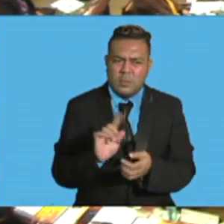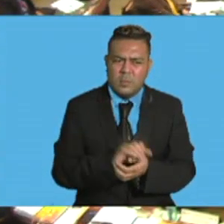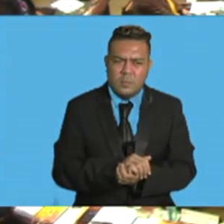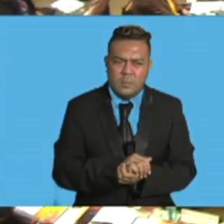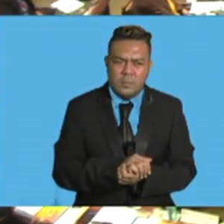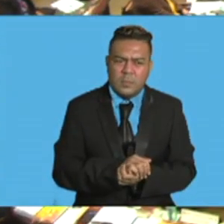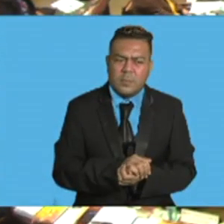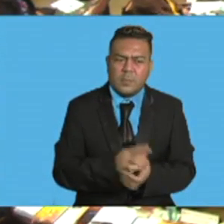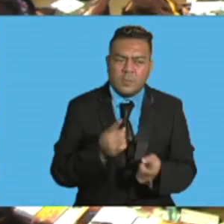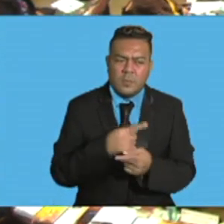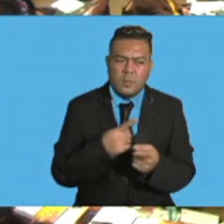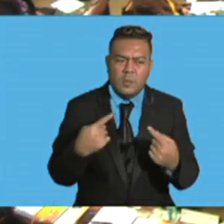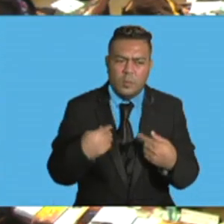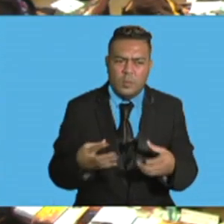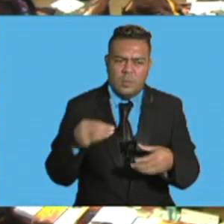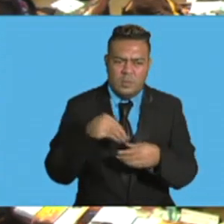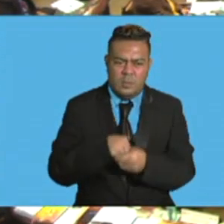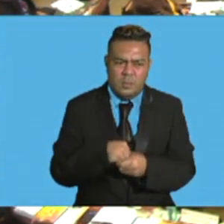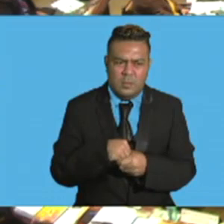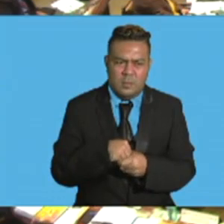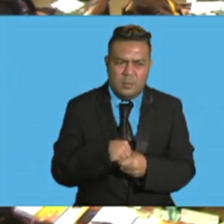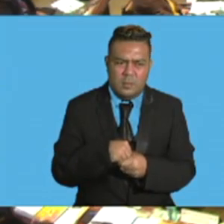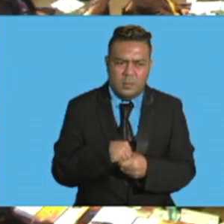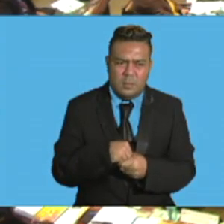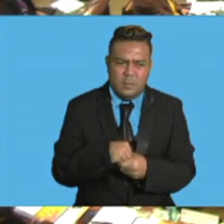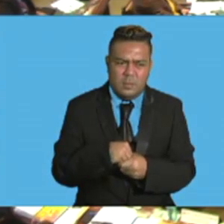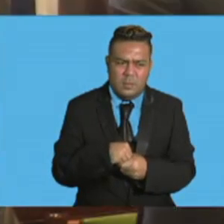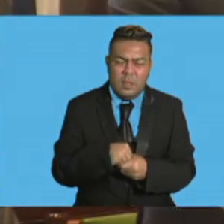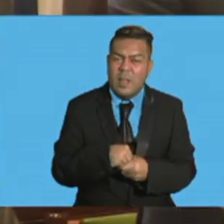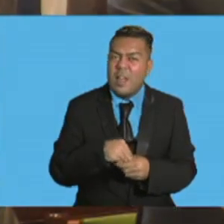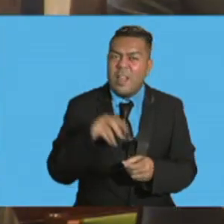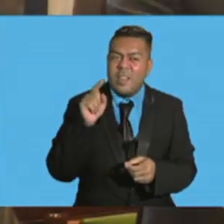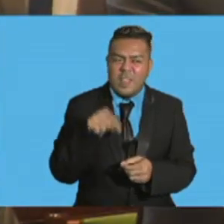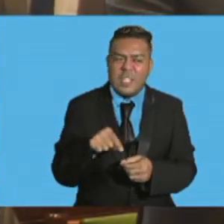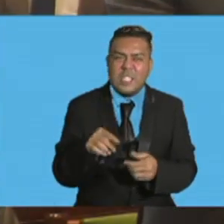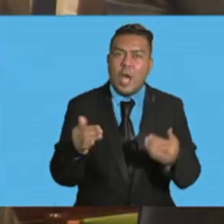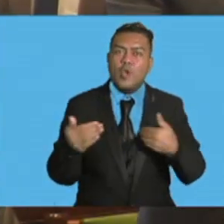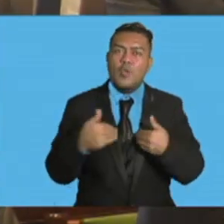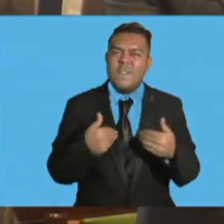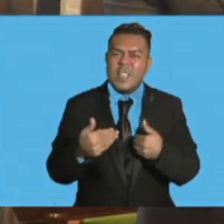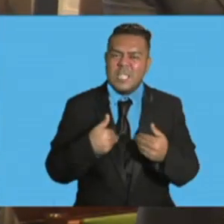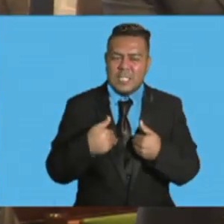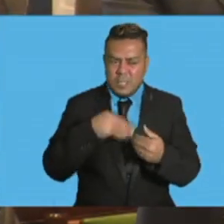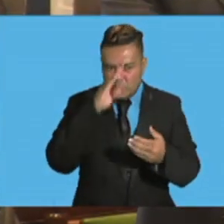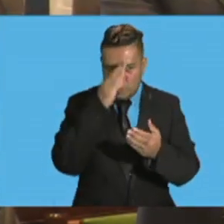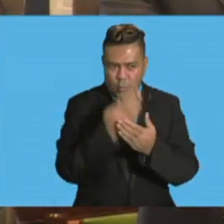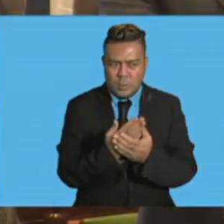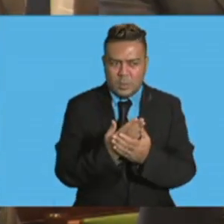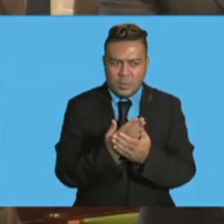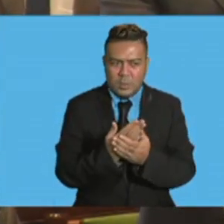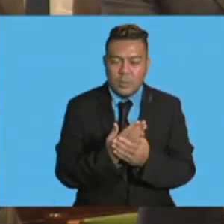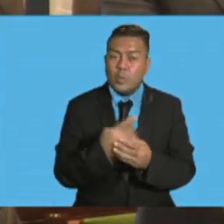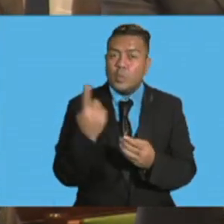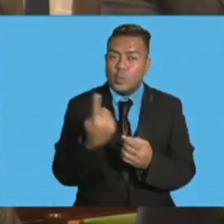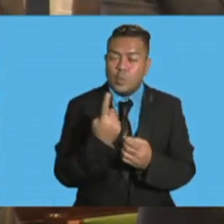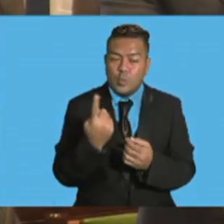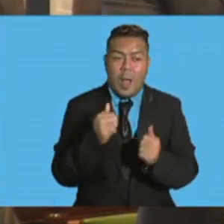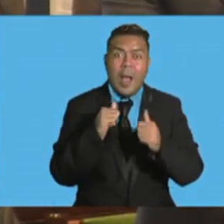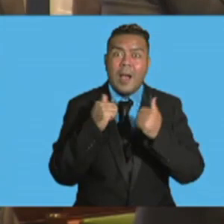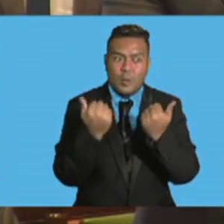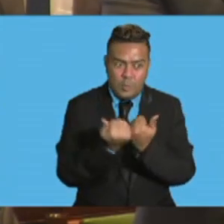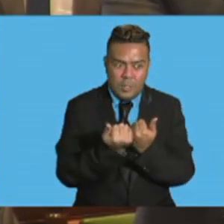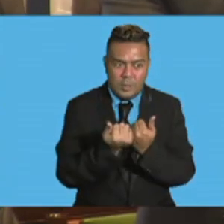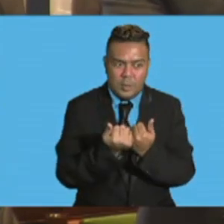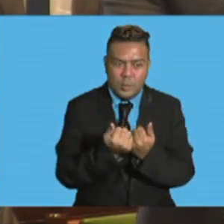We engage them into slavery, the volunteers. These are university students who agreed to the